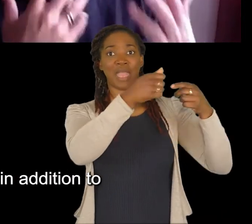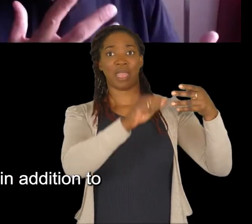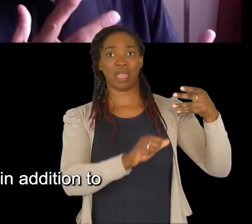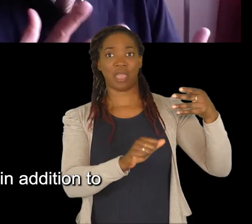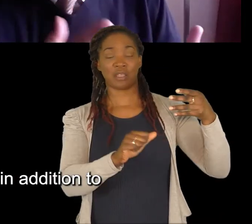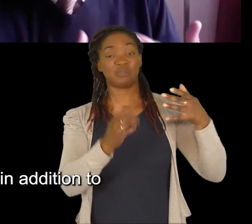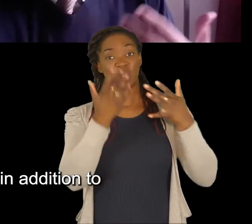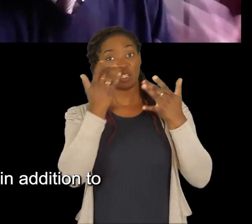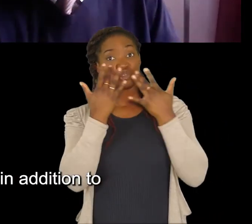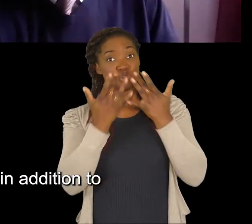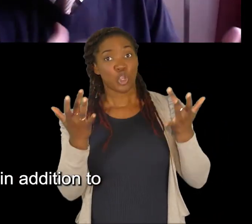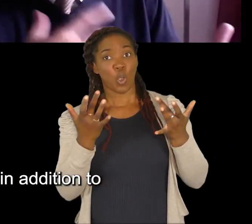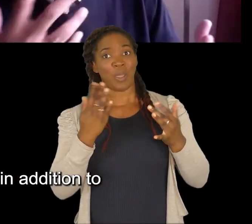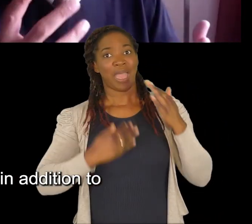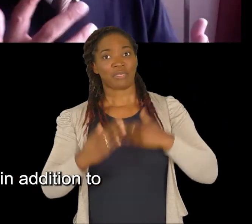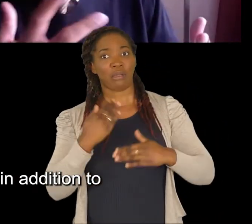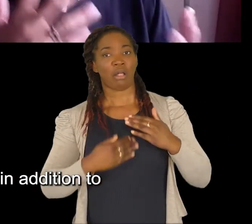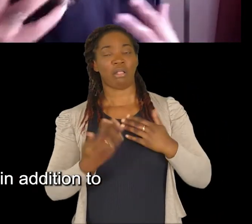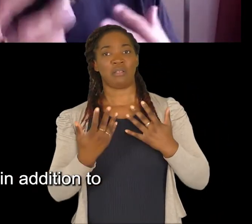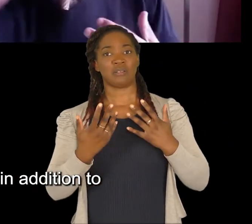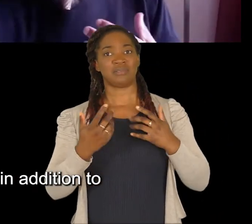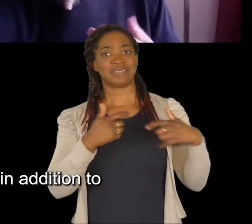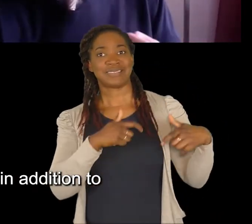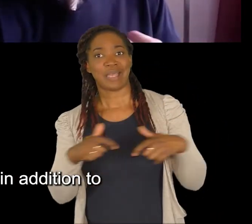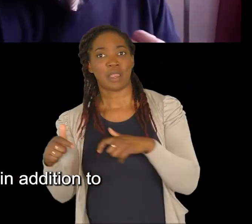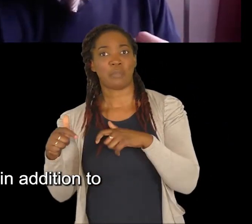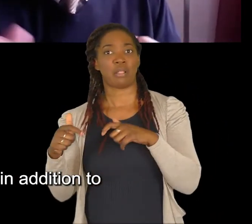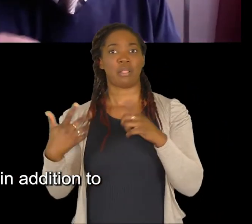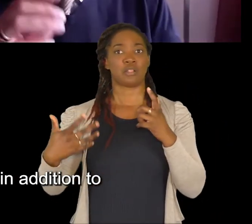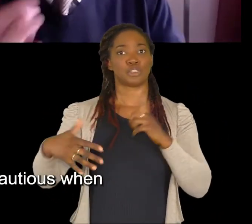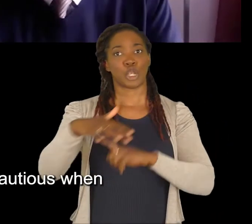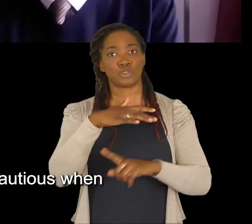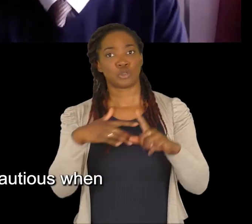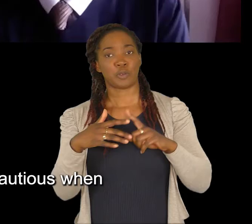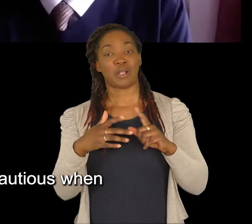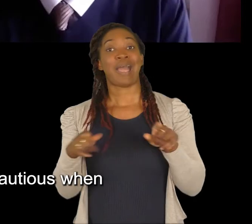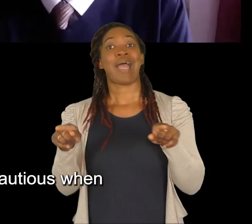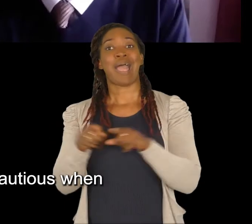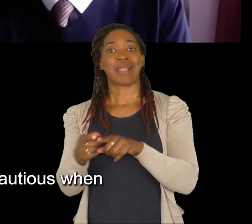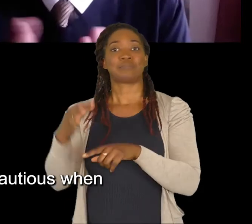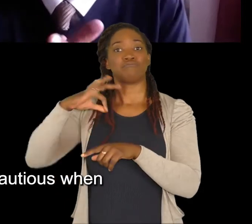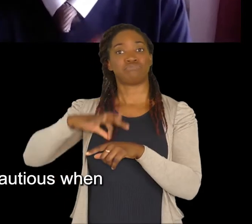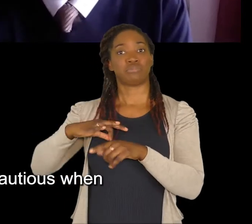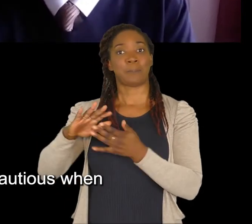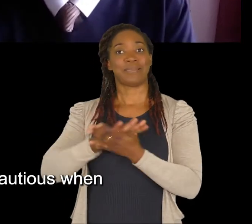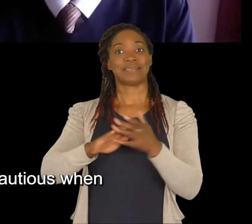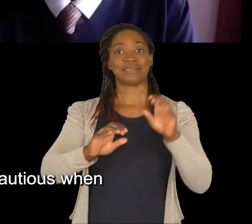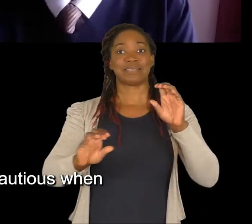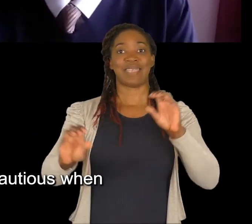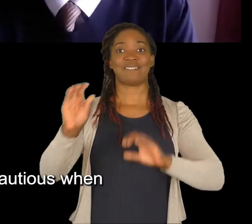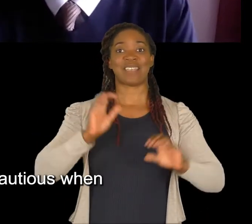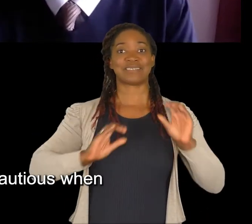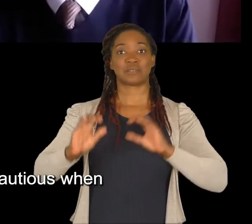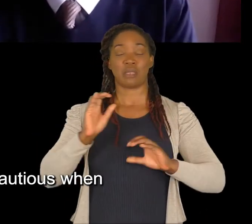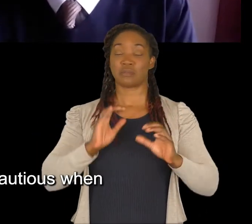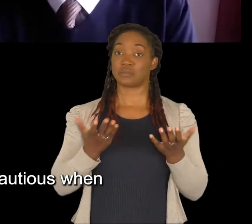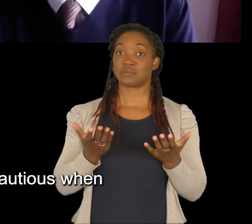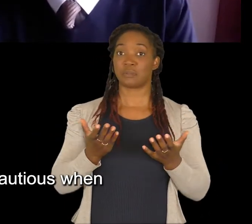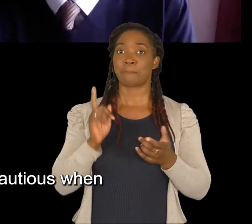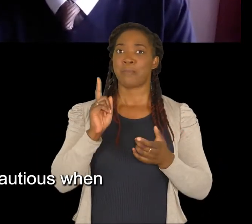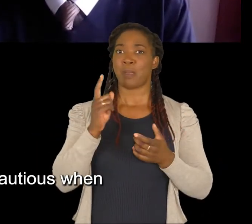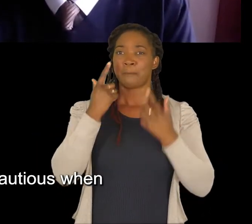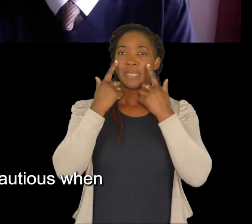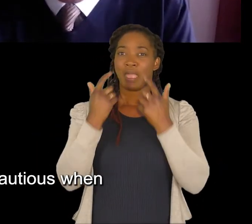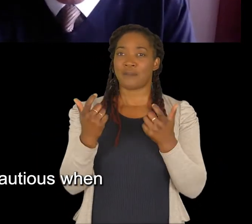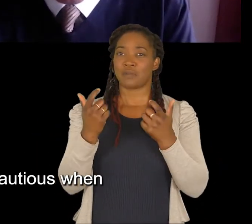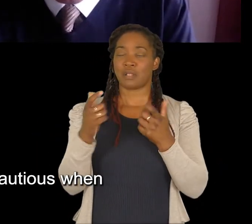doing something ethical, sustainable, social, in addition to making money. That will open the door to investors. But just be very cautious